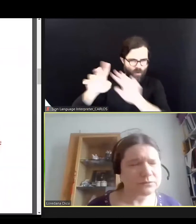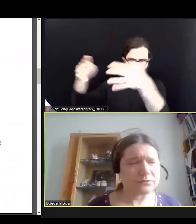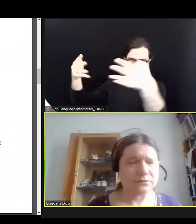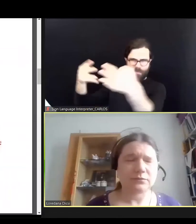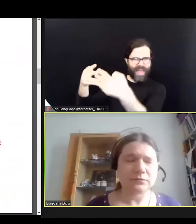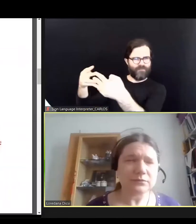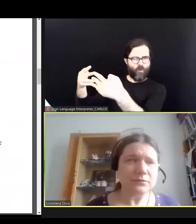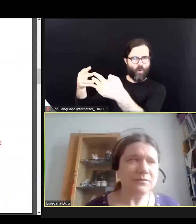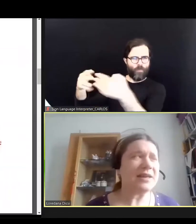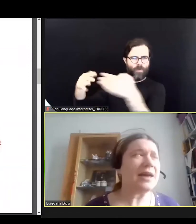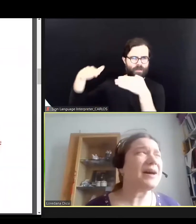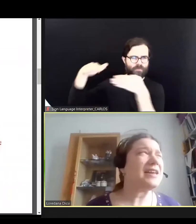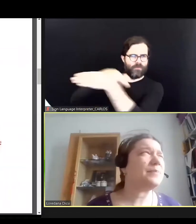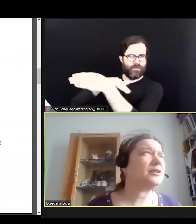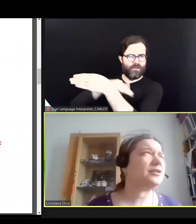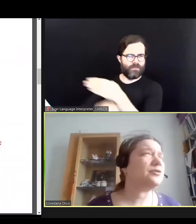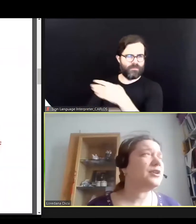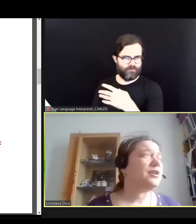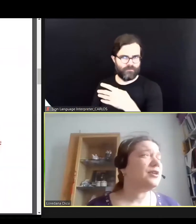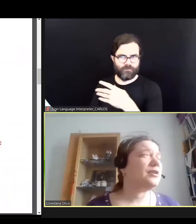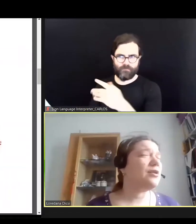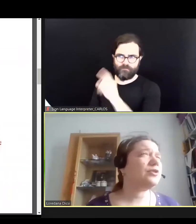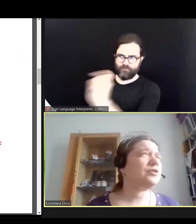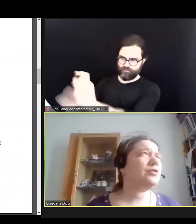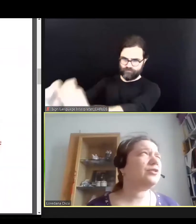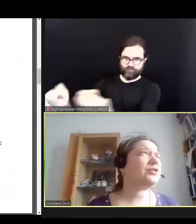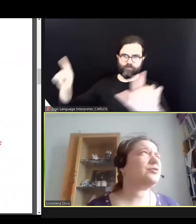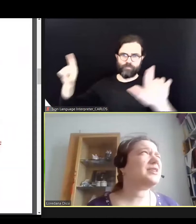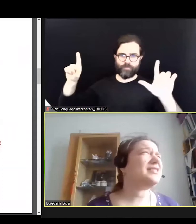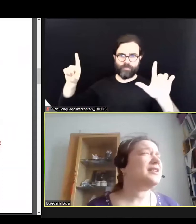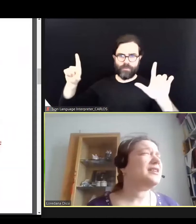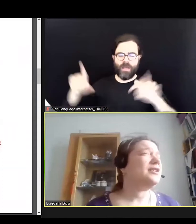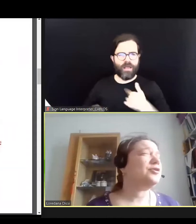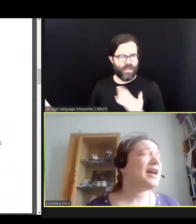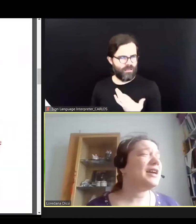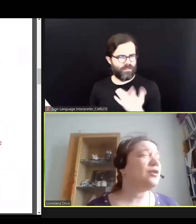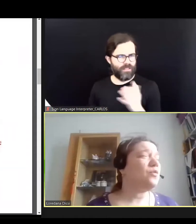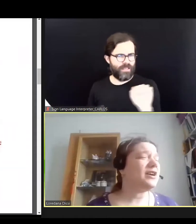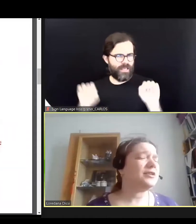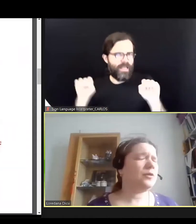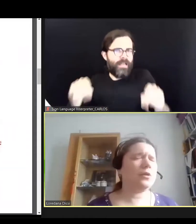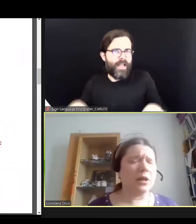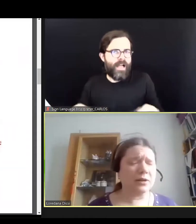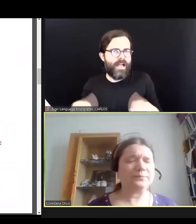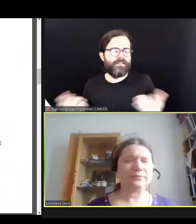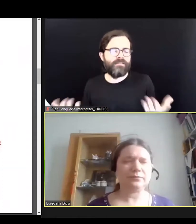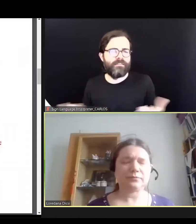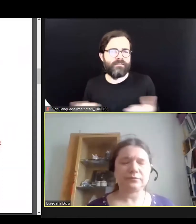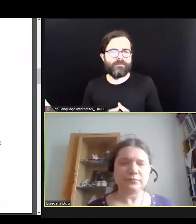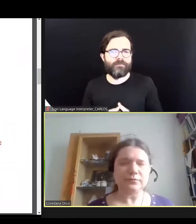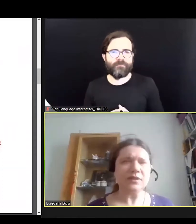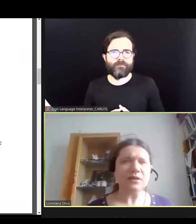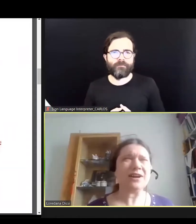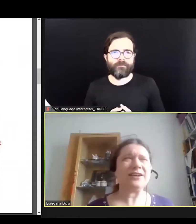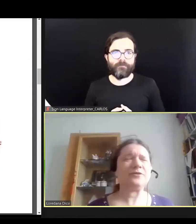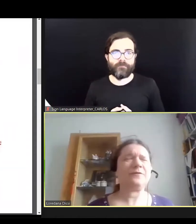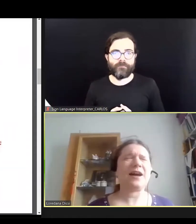this was already a technique that was used. People had to hand in, and they are using